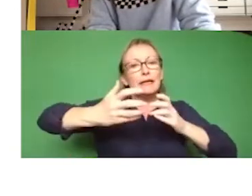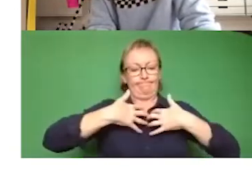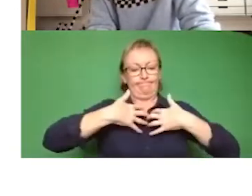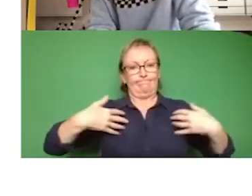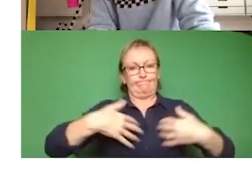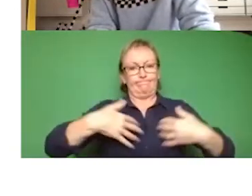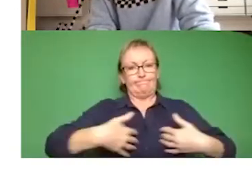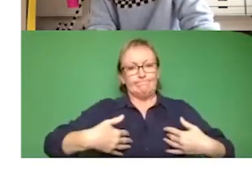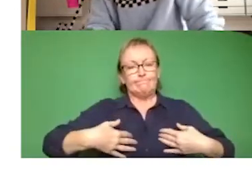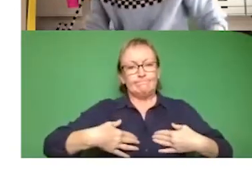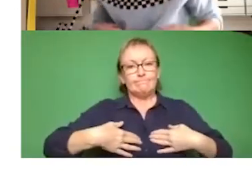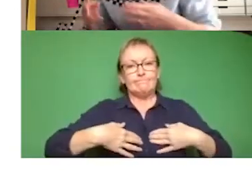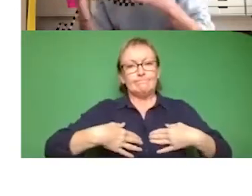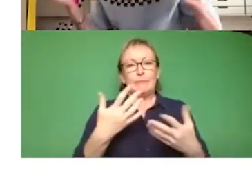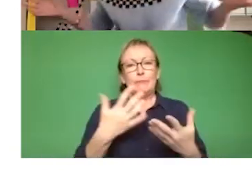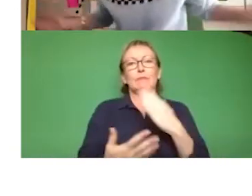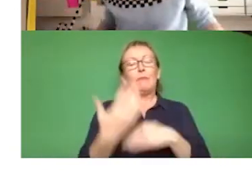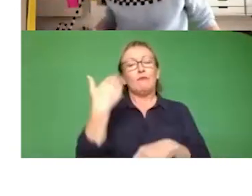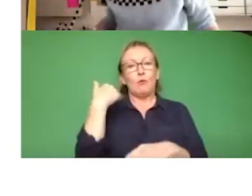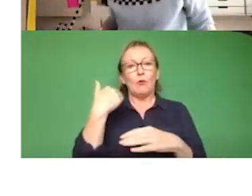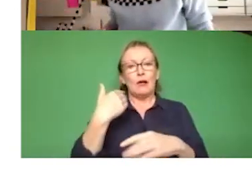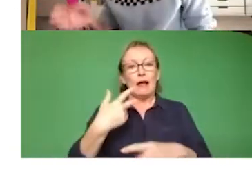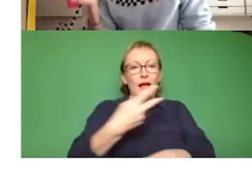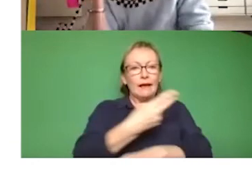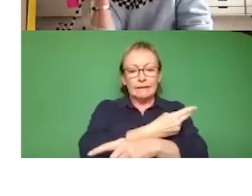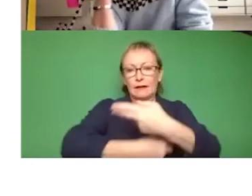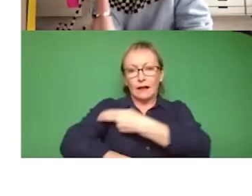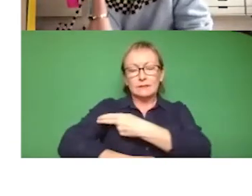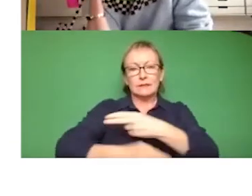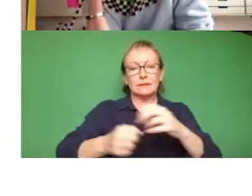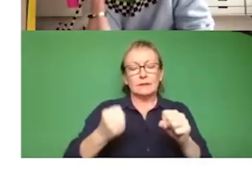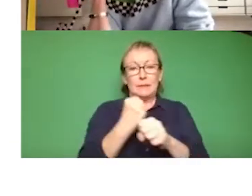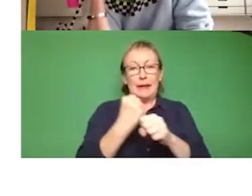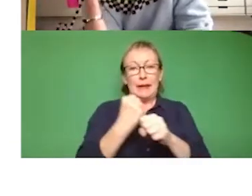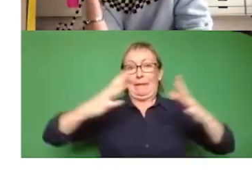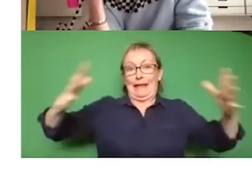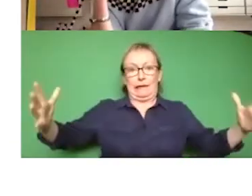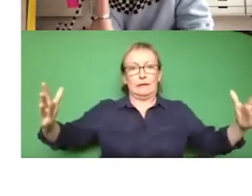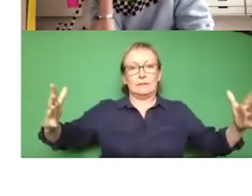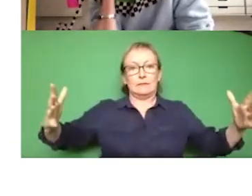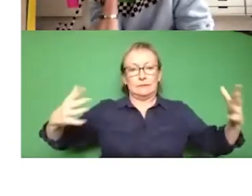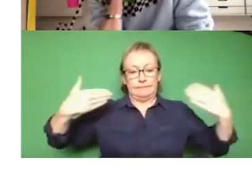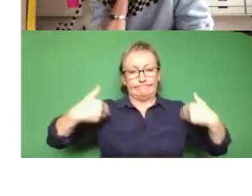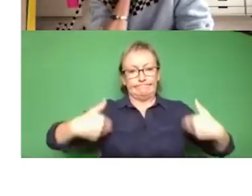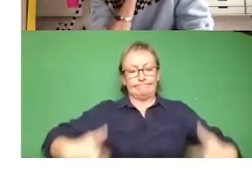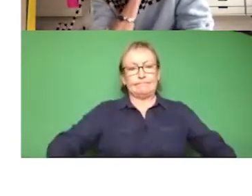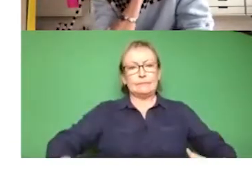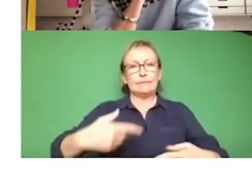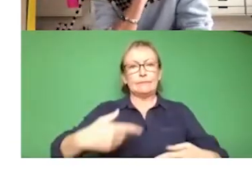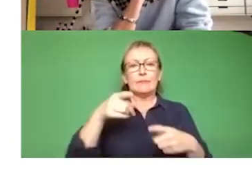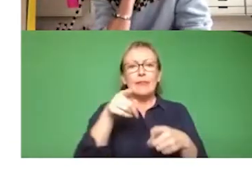and basically cut it up and made it into a giant size one. So I think it's in the this